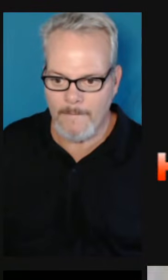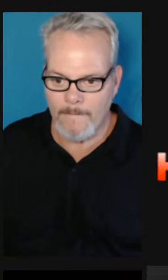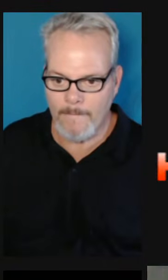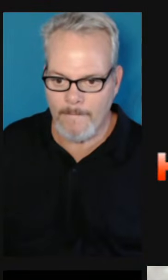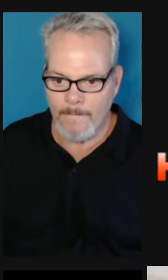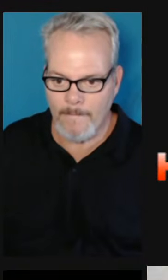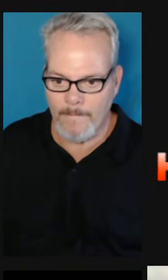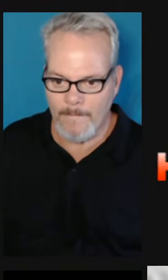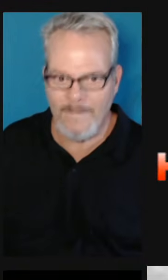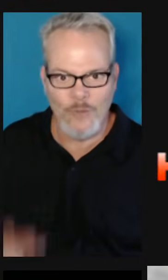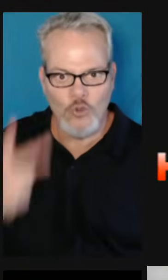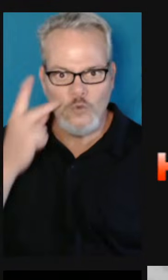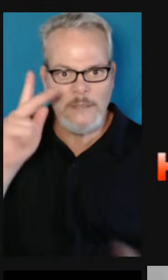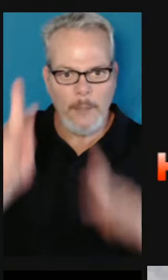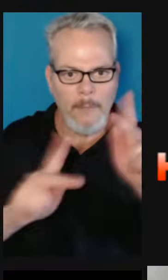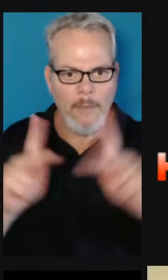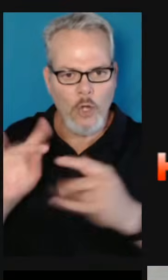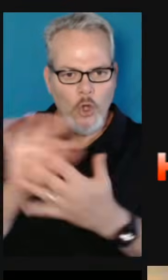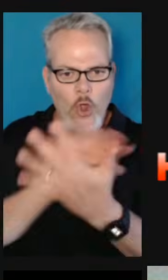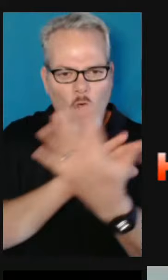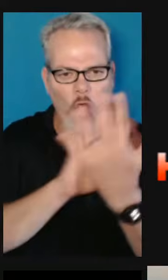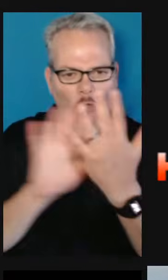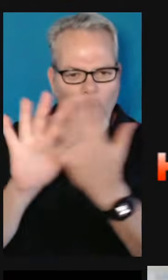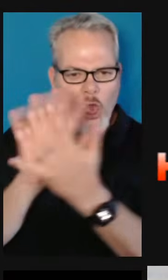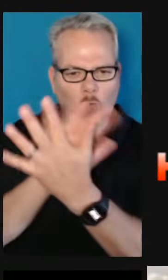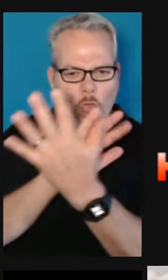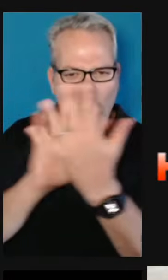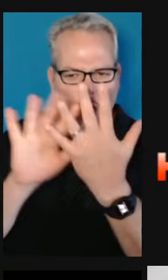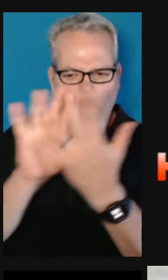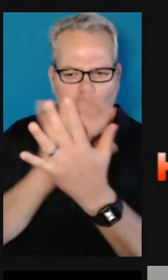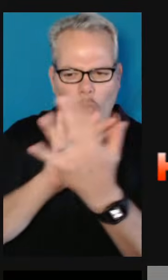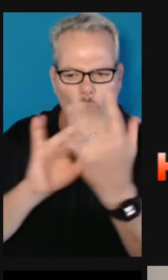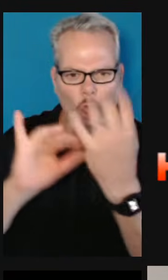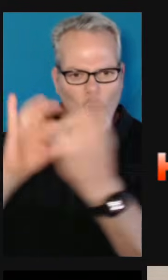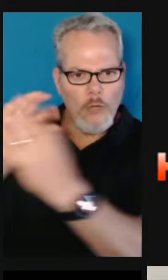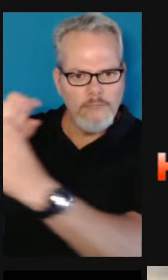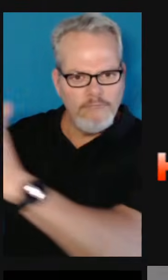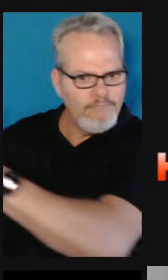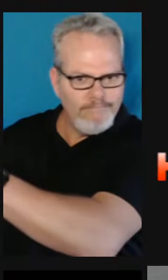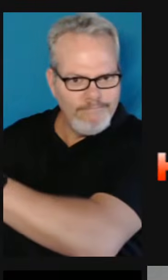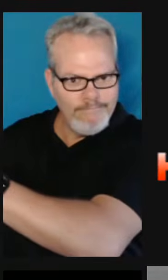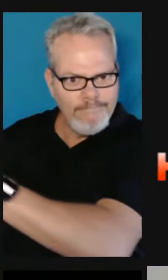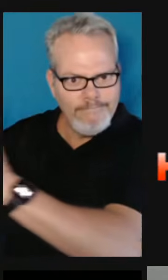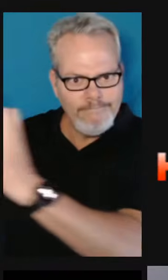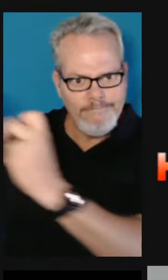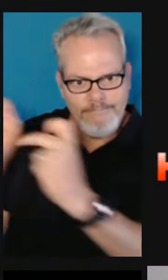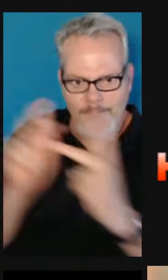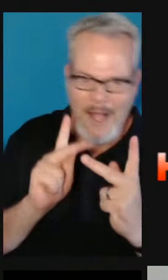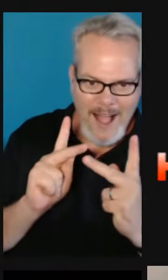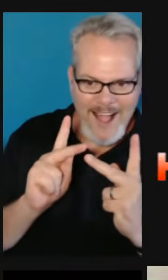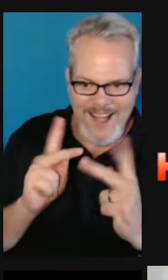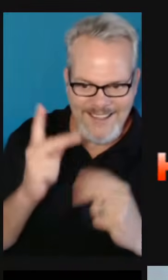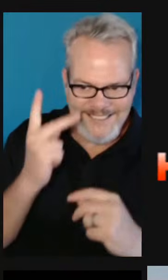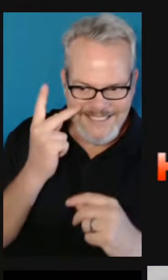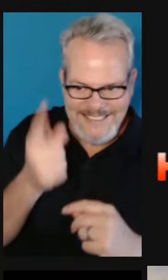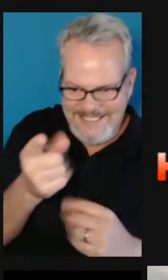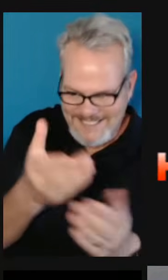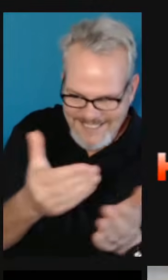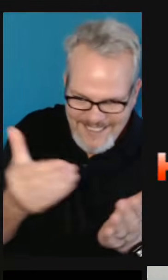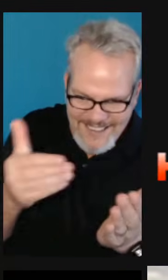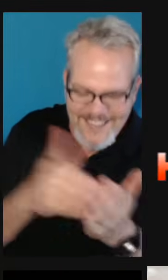Let's see all the people milling about, the fountains, everything when it leaves. And then they come back as the fountain's ending. And you can see all